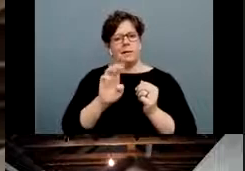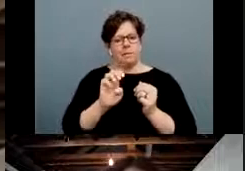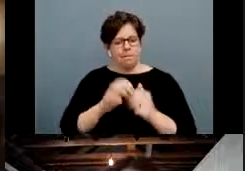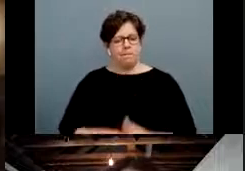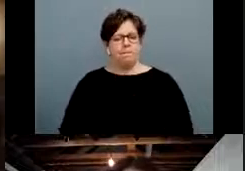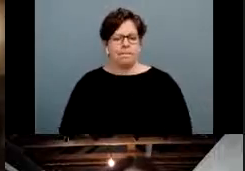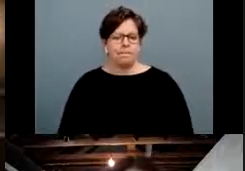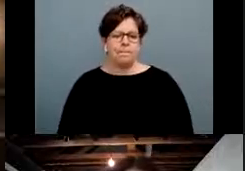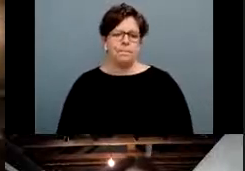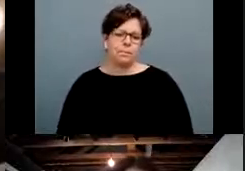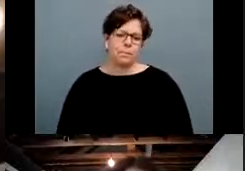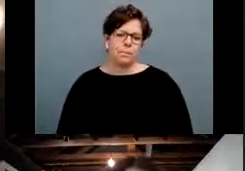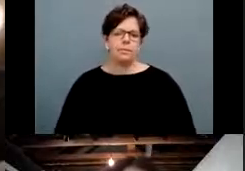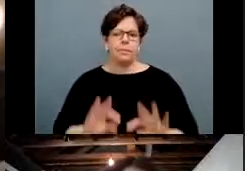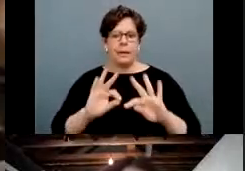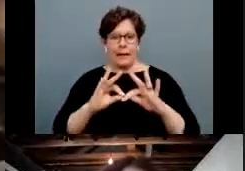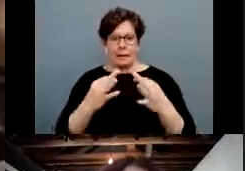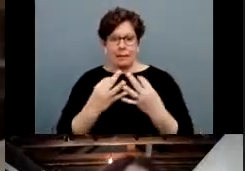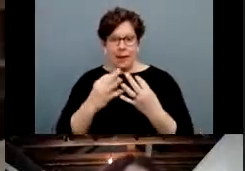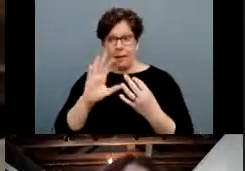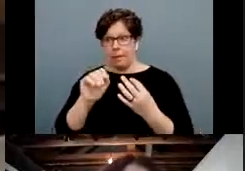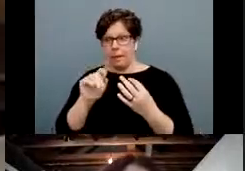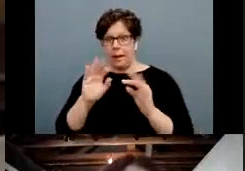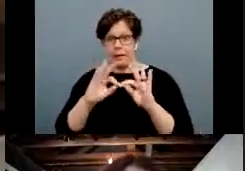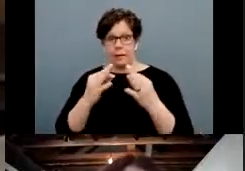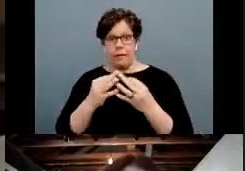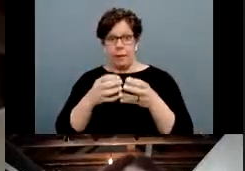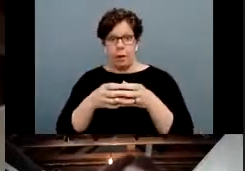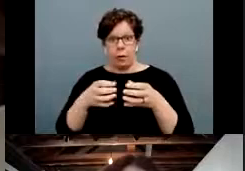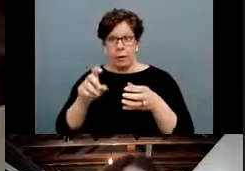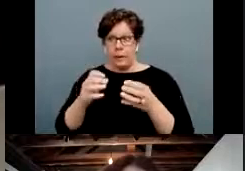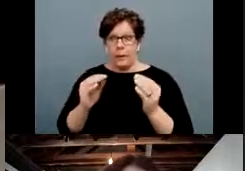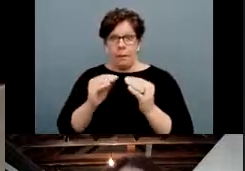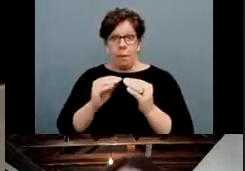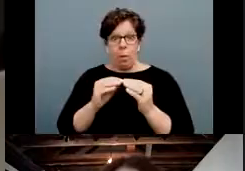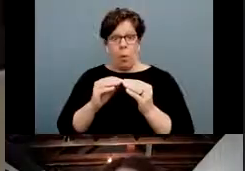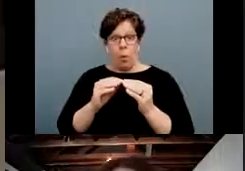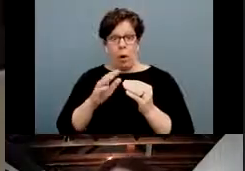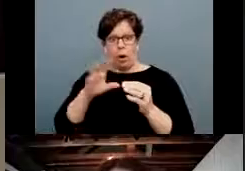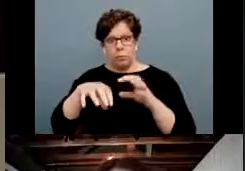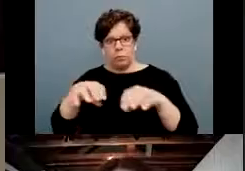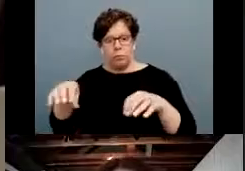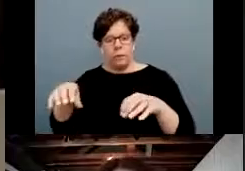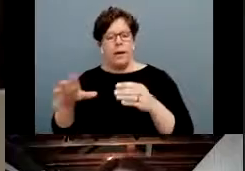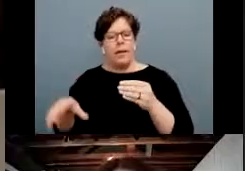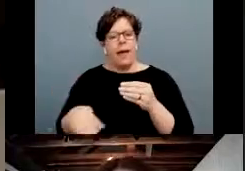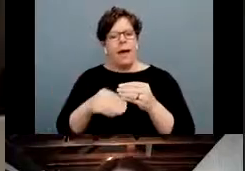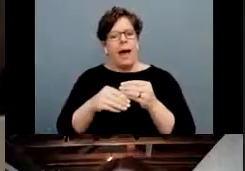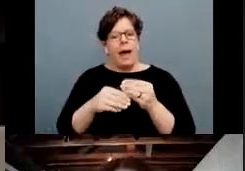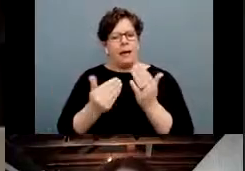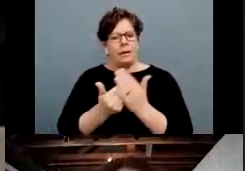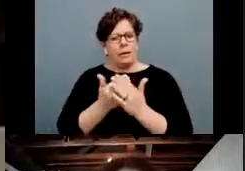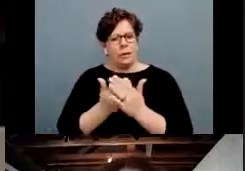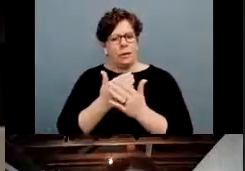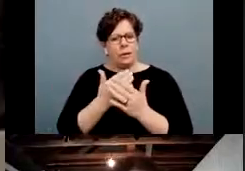As the family grew and needed more space, they added on to the house, building over the pre-existing structure rather than demolishing and